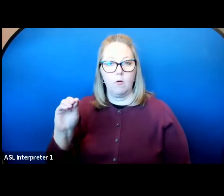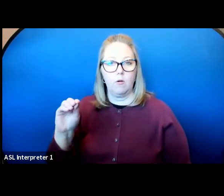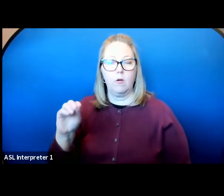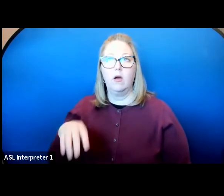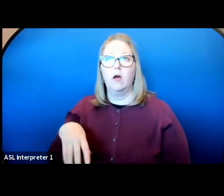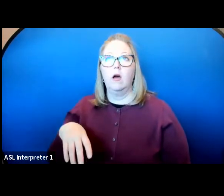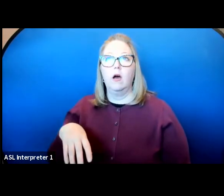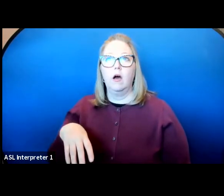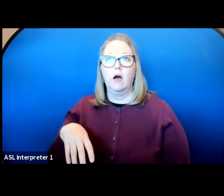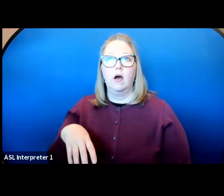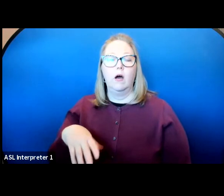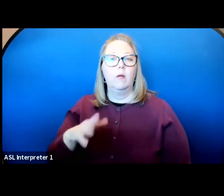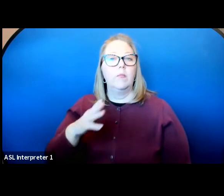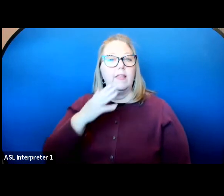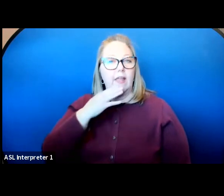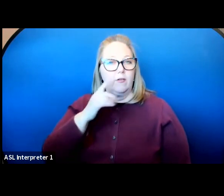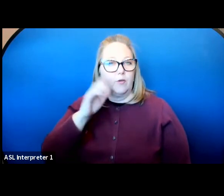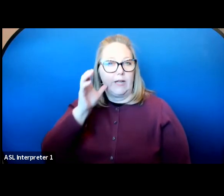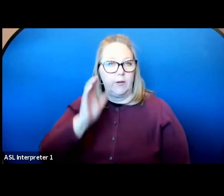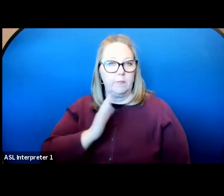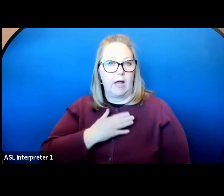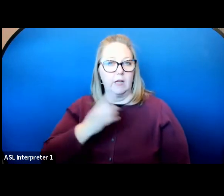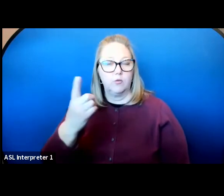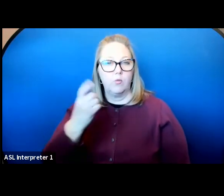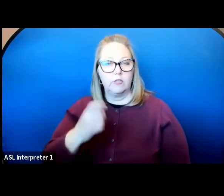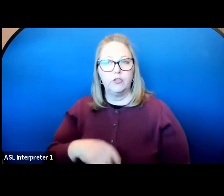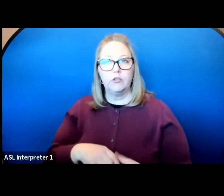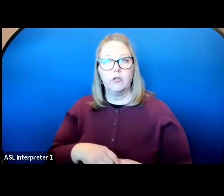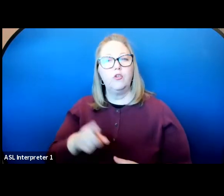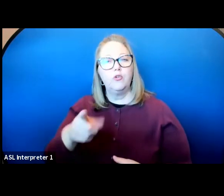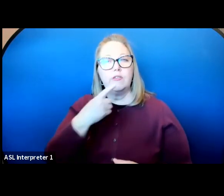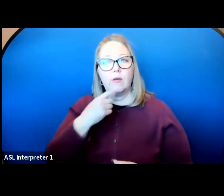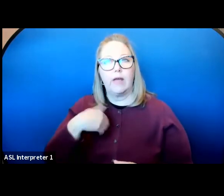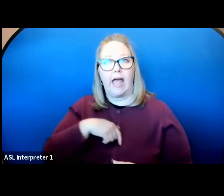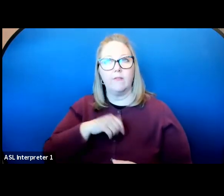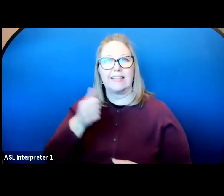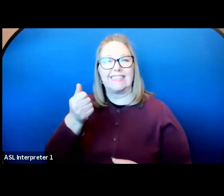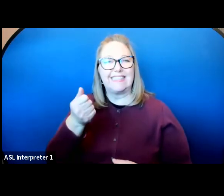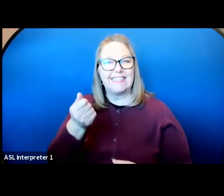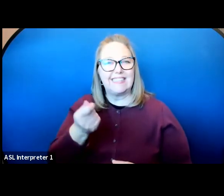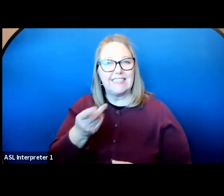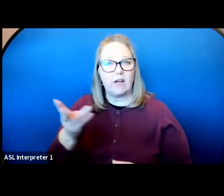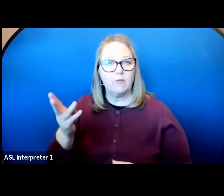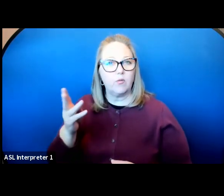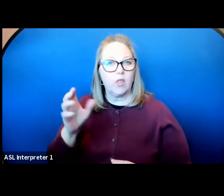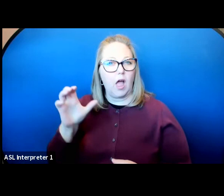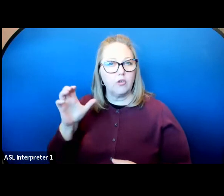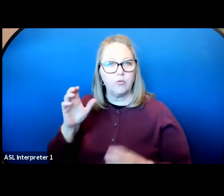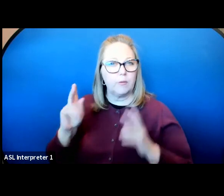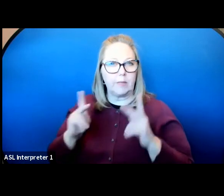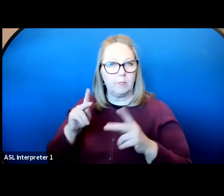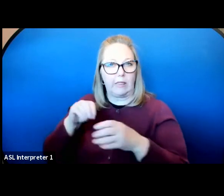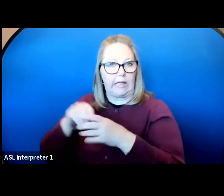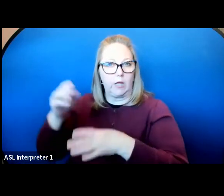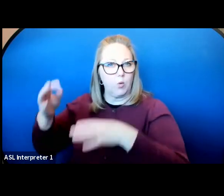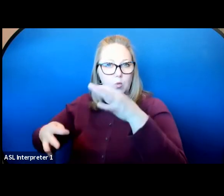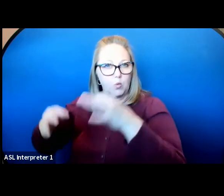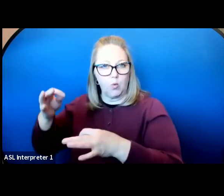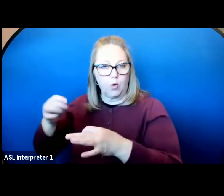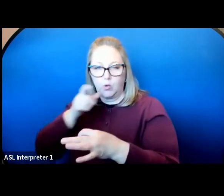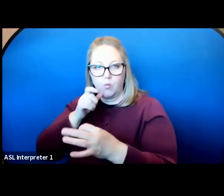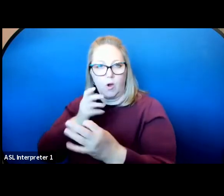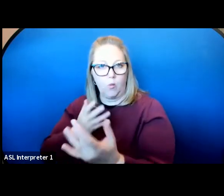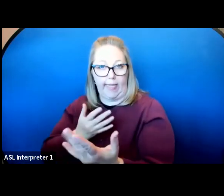I know you said we have several hundred people in the court system right now waiting, and I would imagine more people will